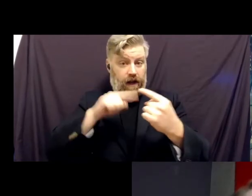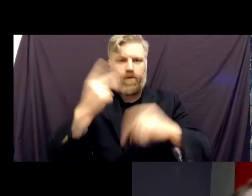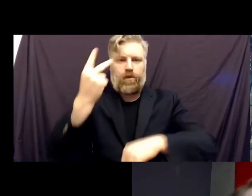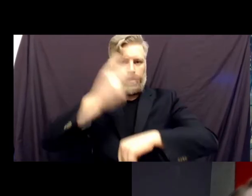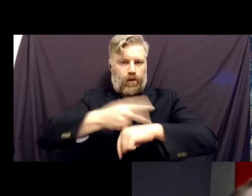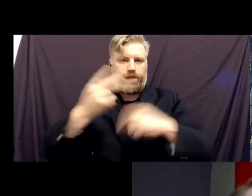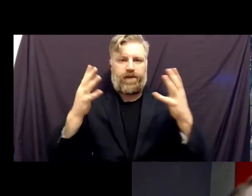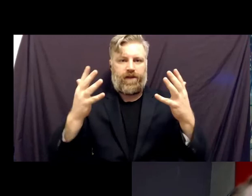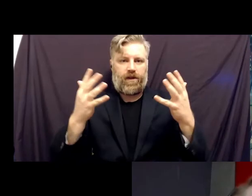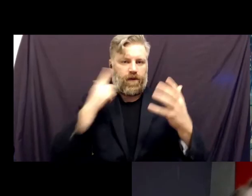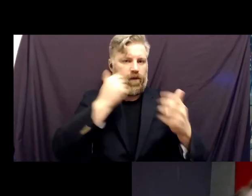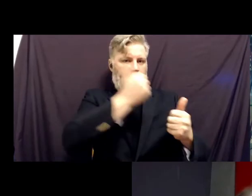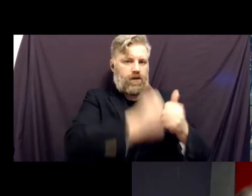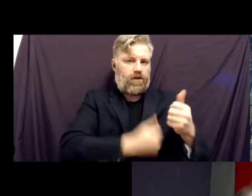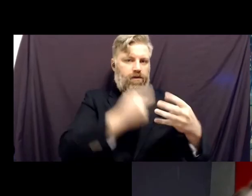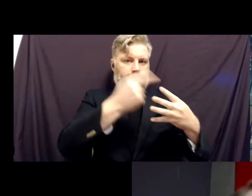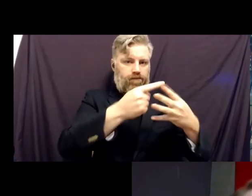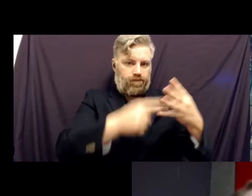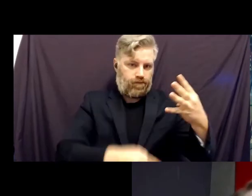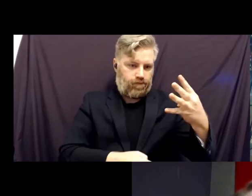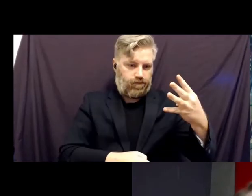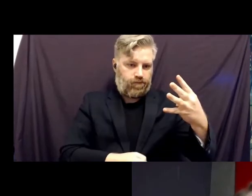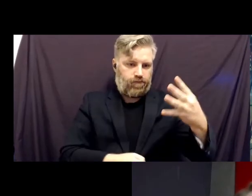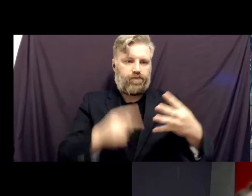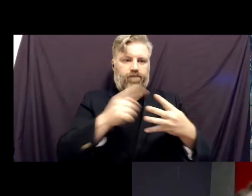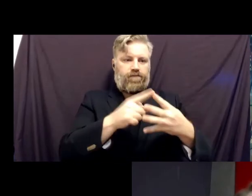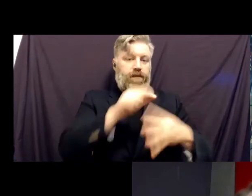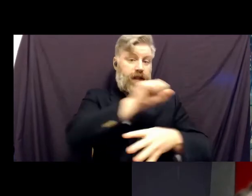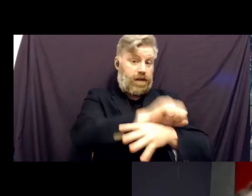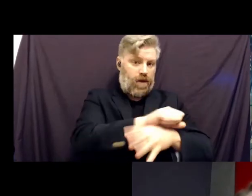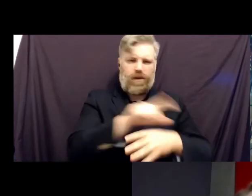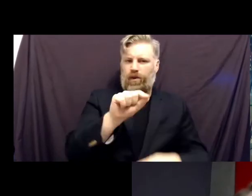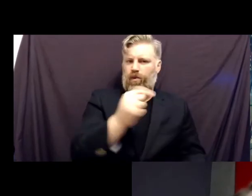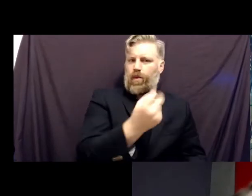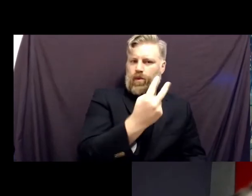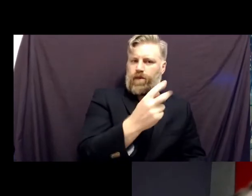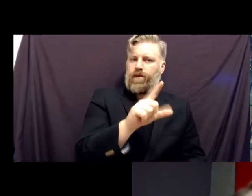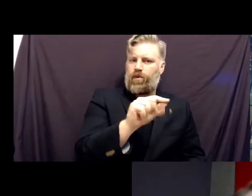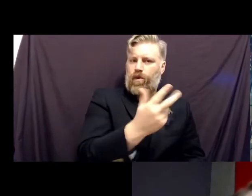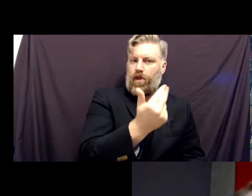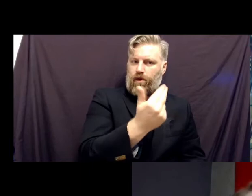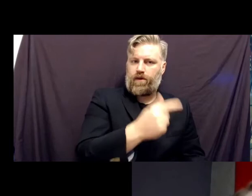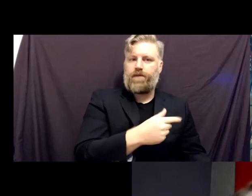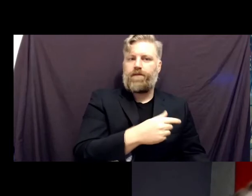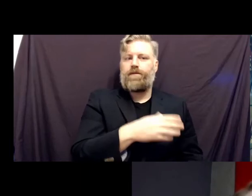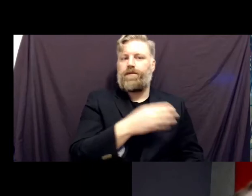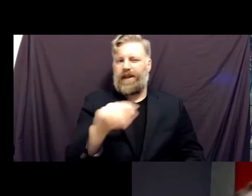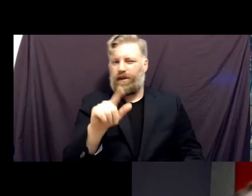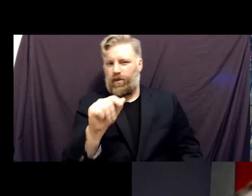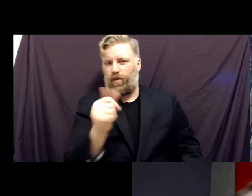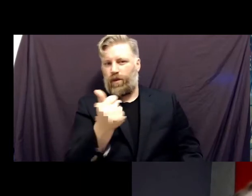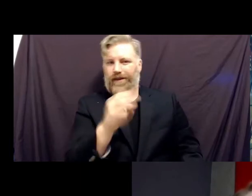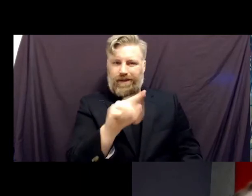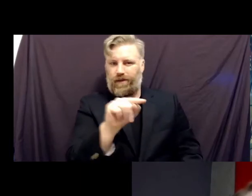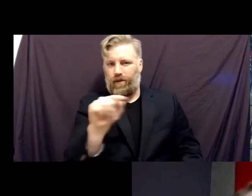4 topics: employment in 2012 and 13 and 2016-17,